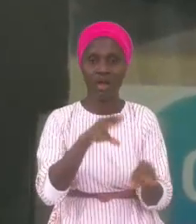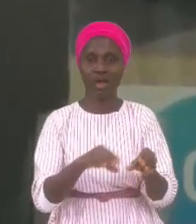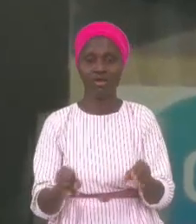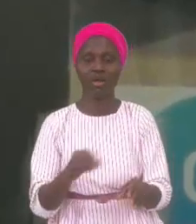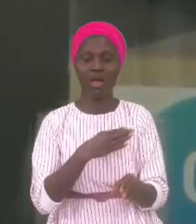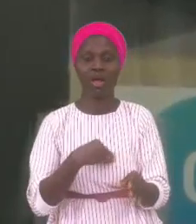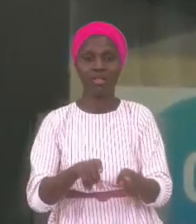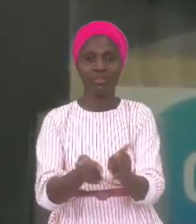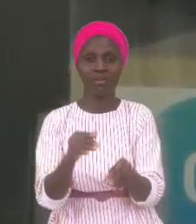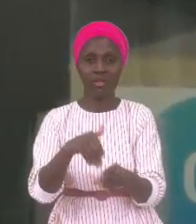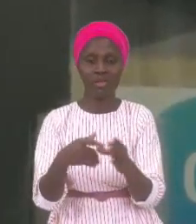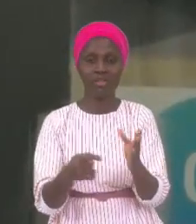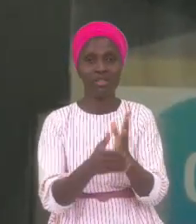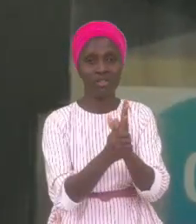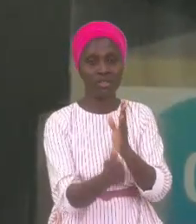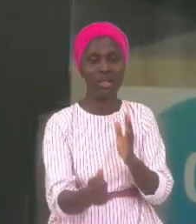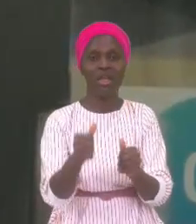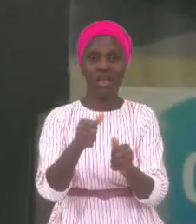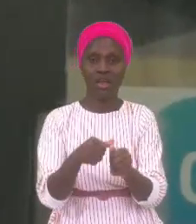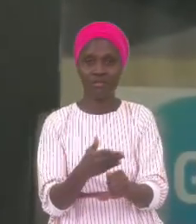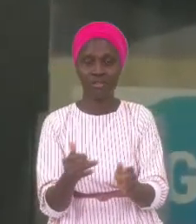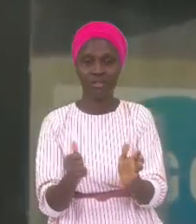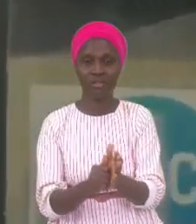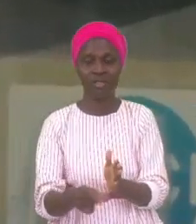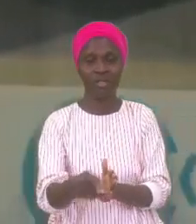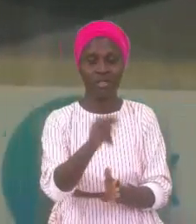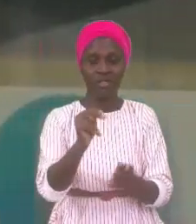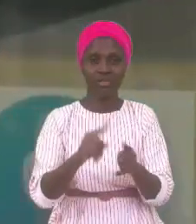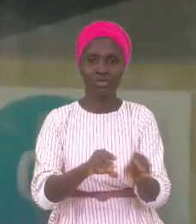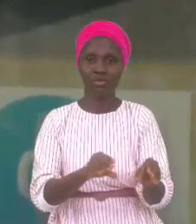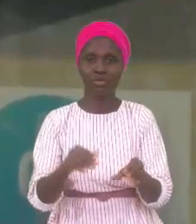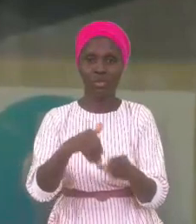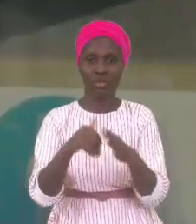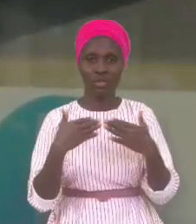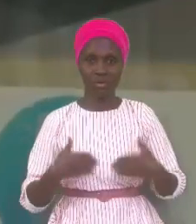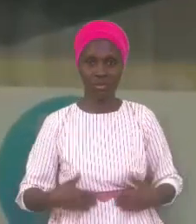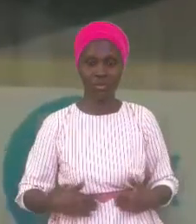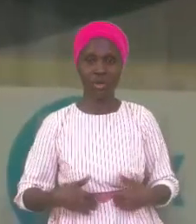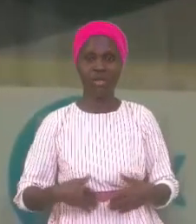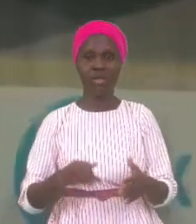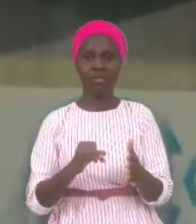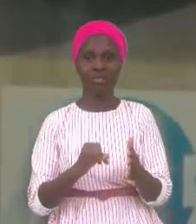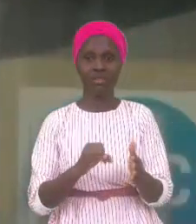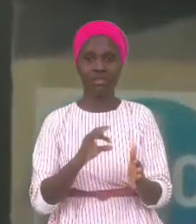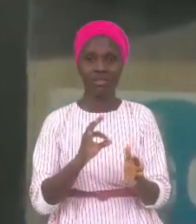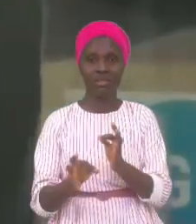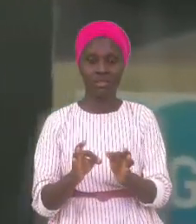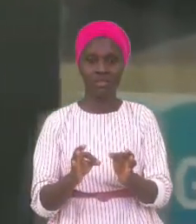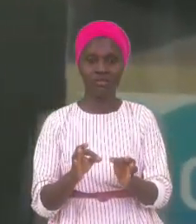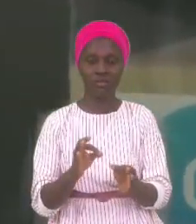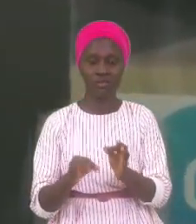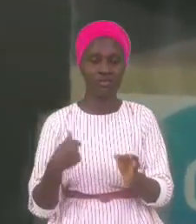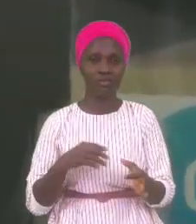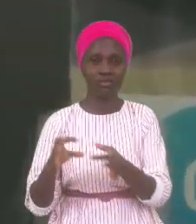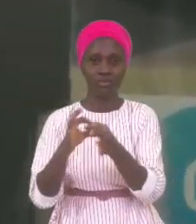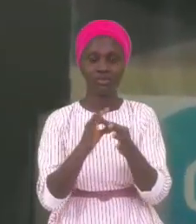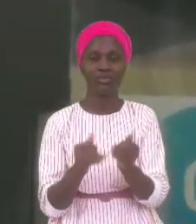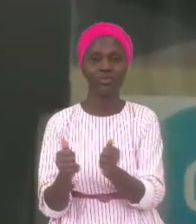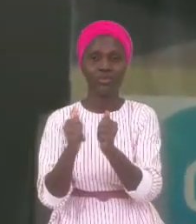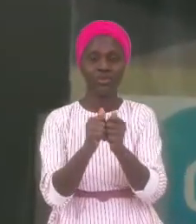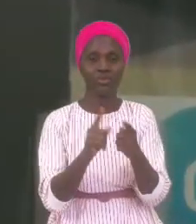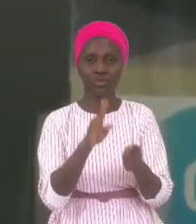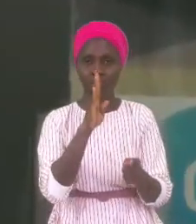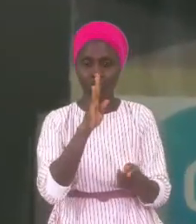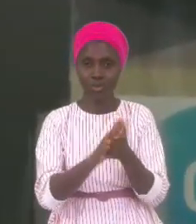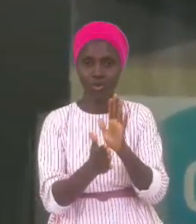skills, everything they're called to do in the body. It's how they unite together to be the one body